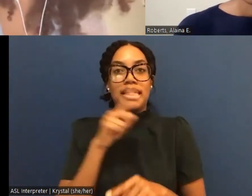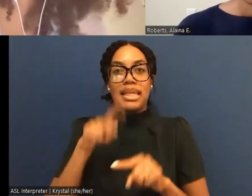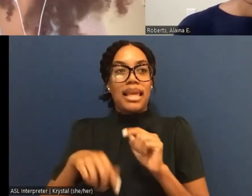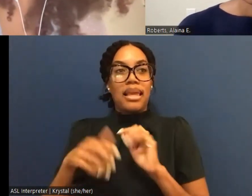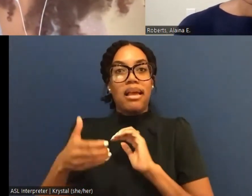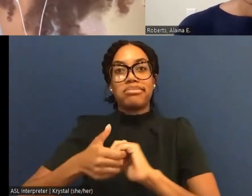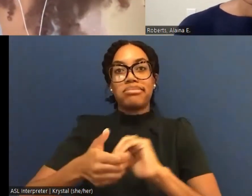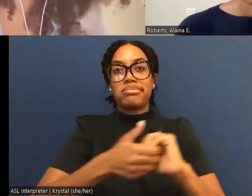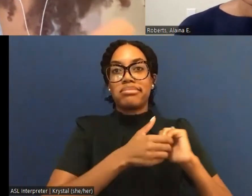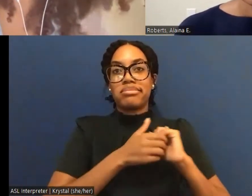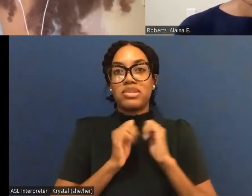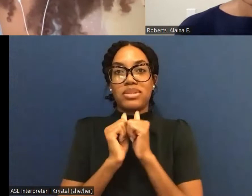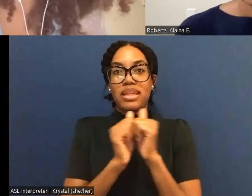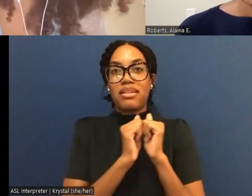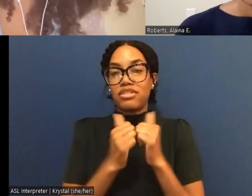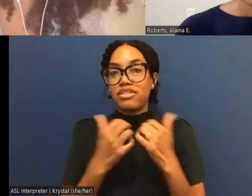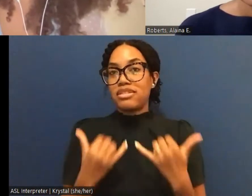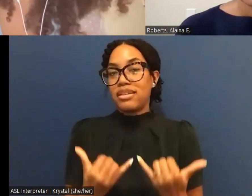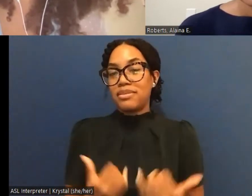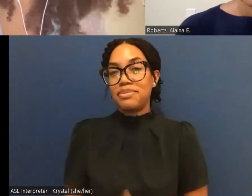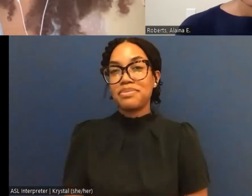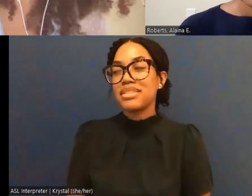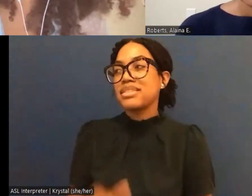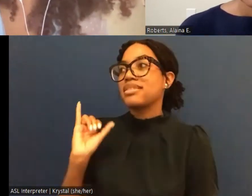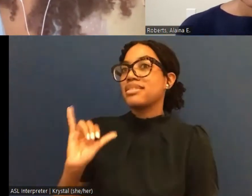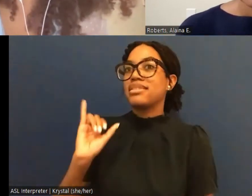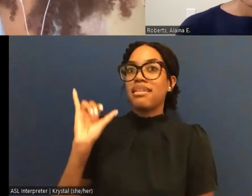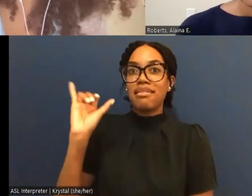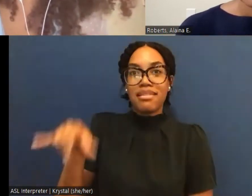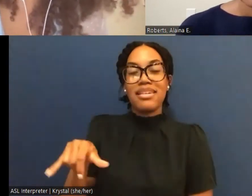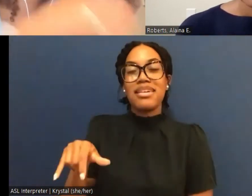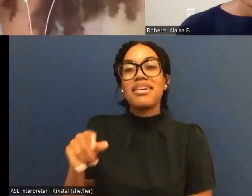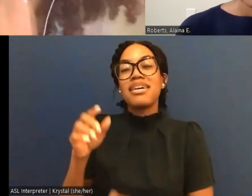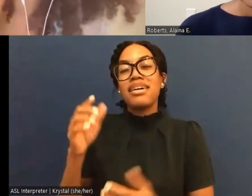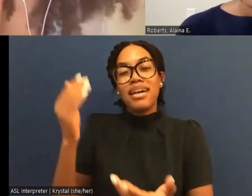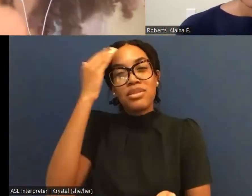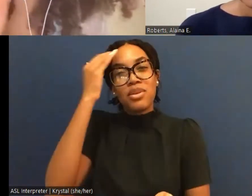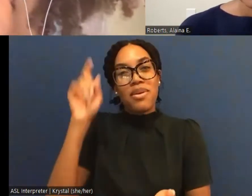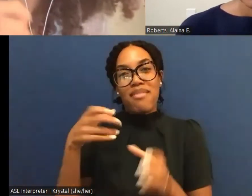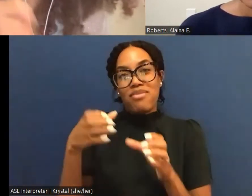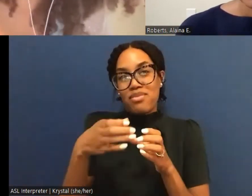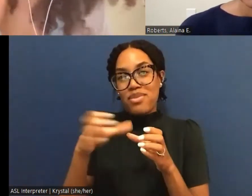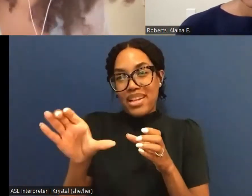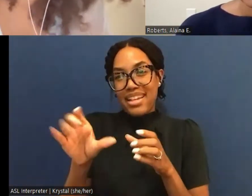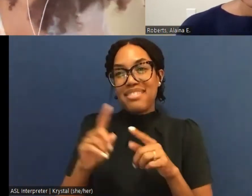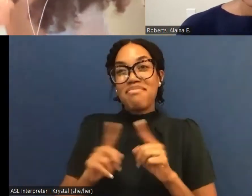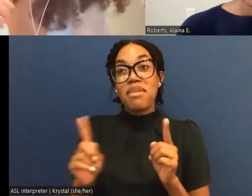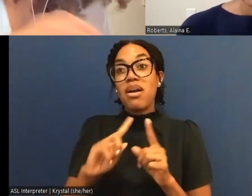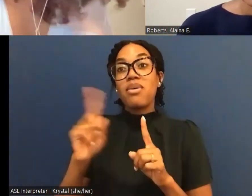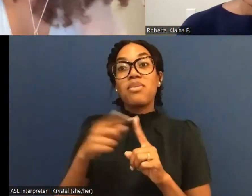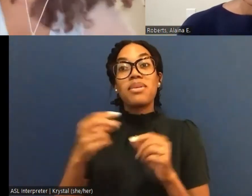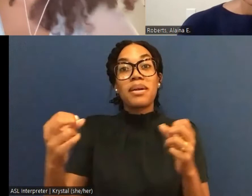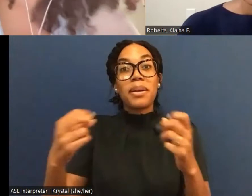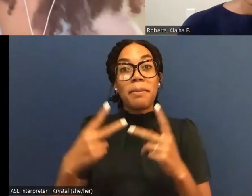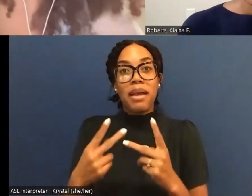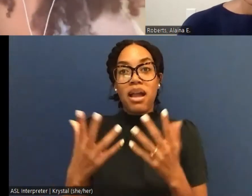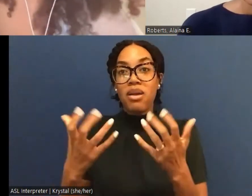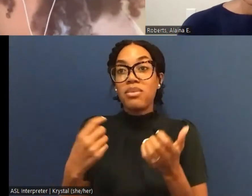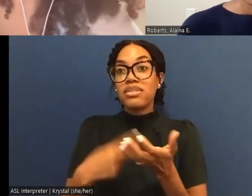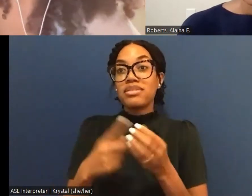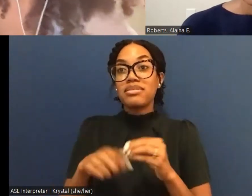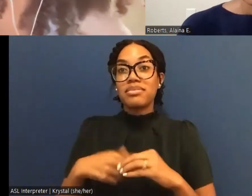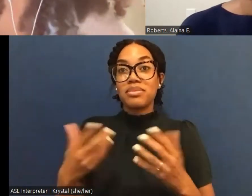Ooh, yes. And I know we have to go into breakout rooms now, but when we come back, one of the things that I definitely want to talk about